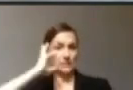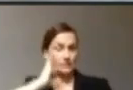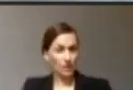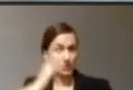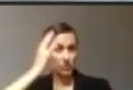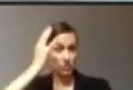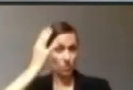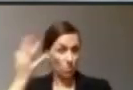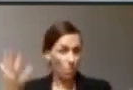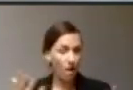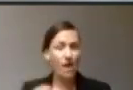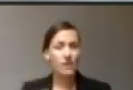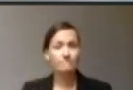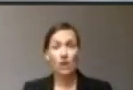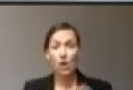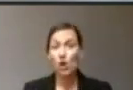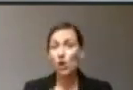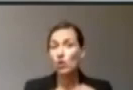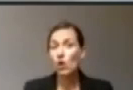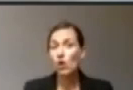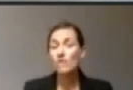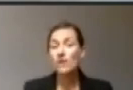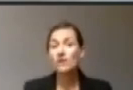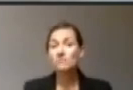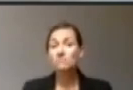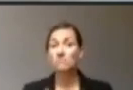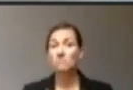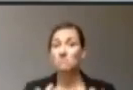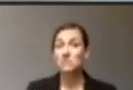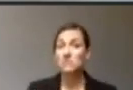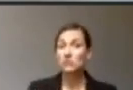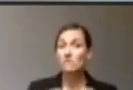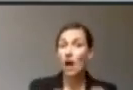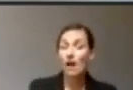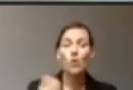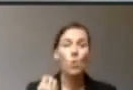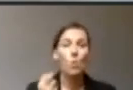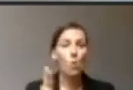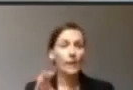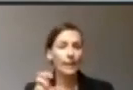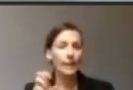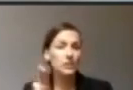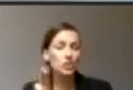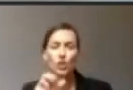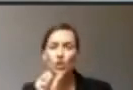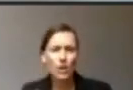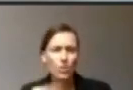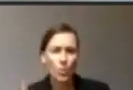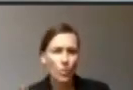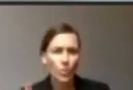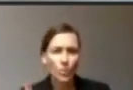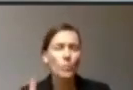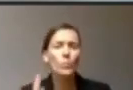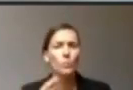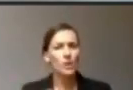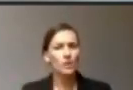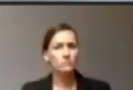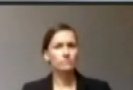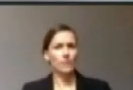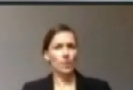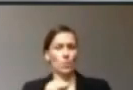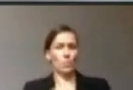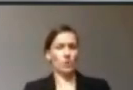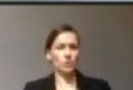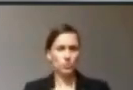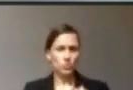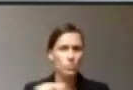survivor or as a COVID-19 survivor, you know, and you won't be alone. You know, we very much take a collaborative approach